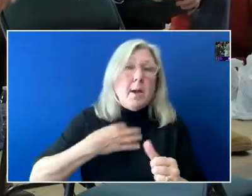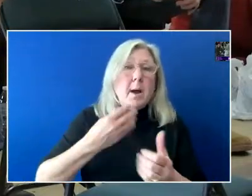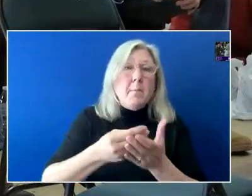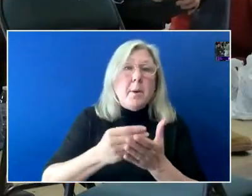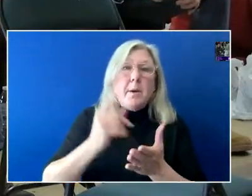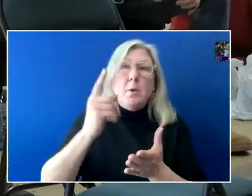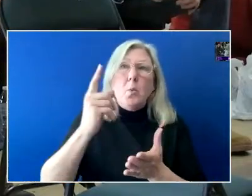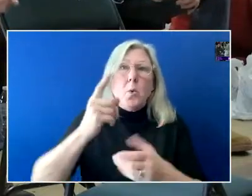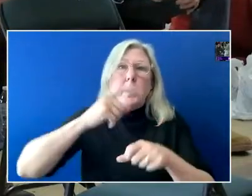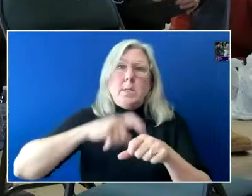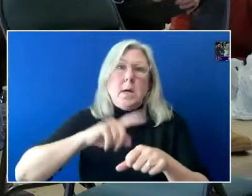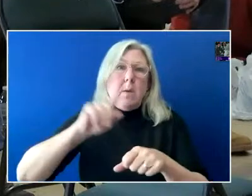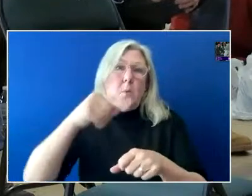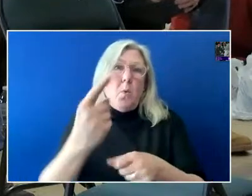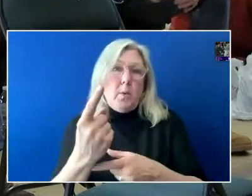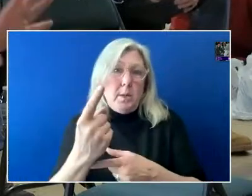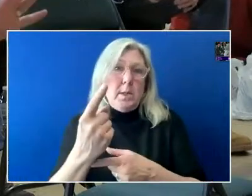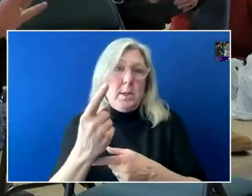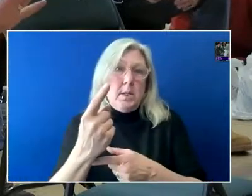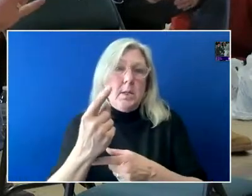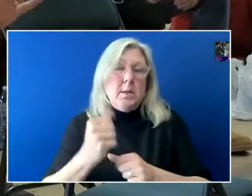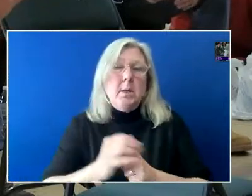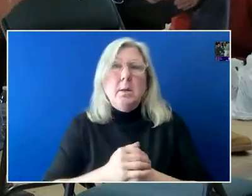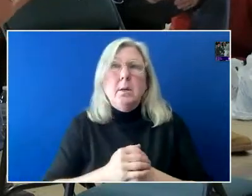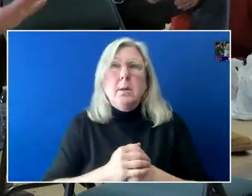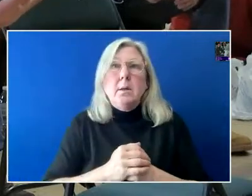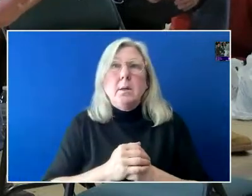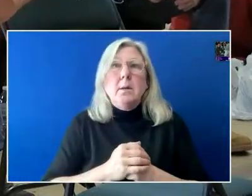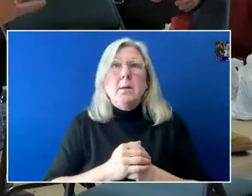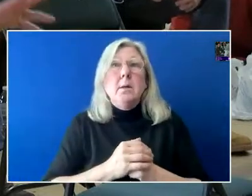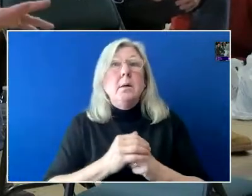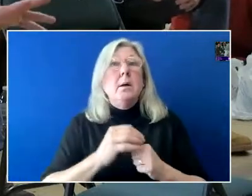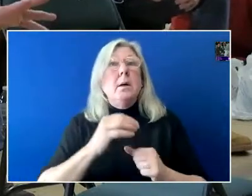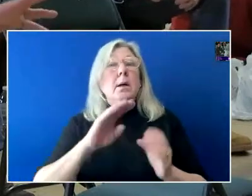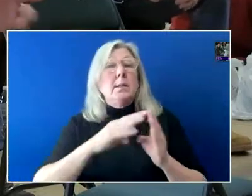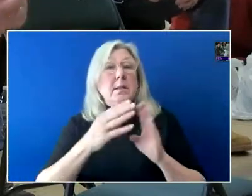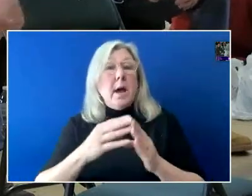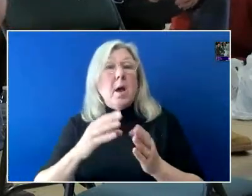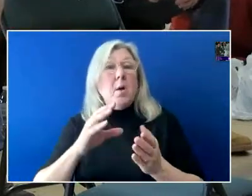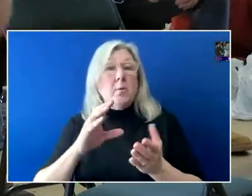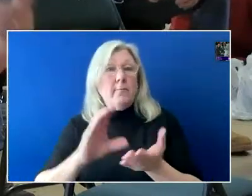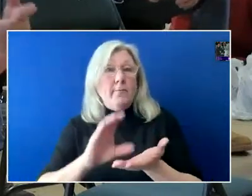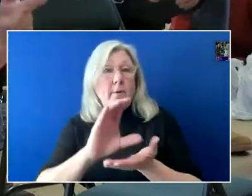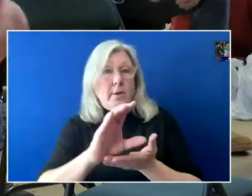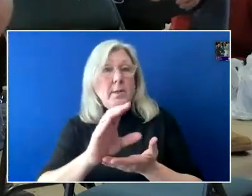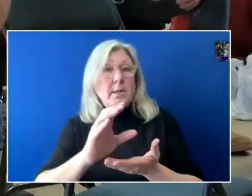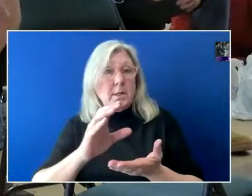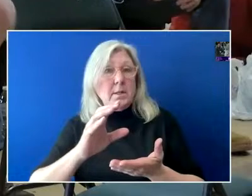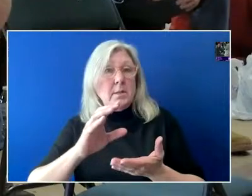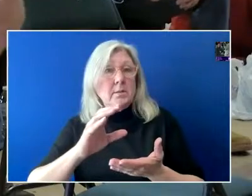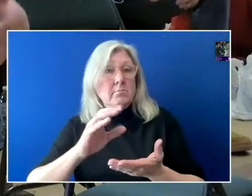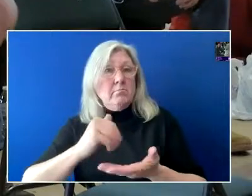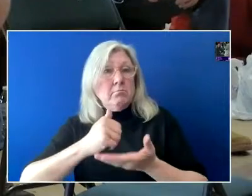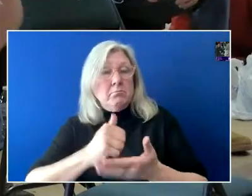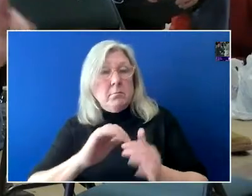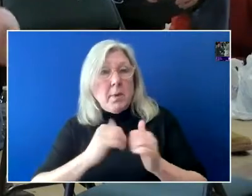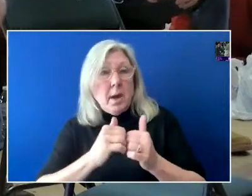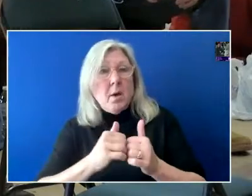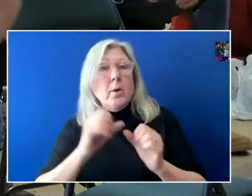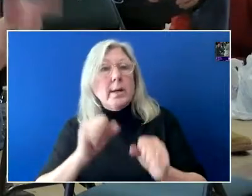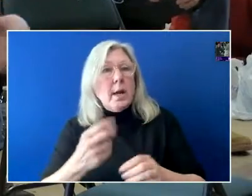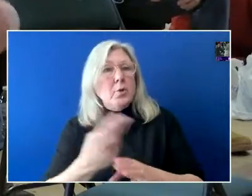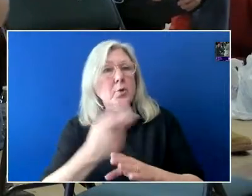one way that the town funding makes a difference for these organizations is they can use it for ongoing